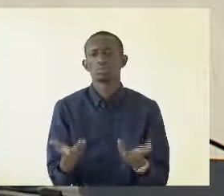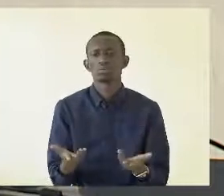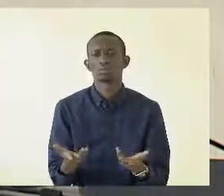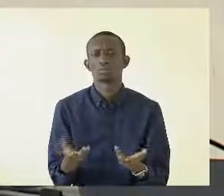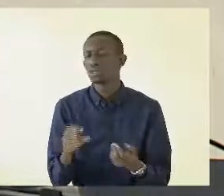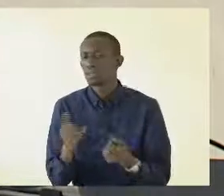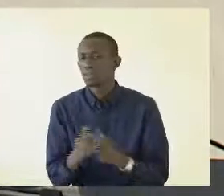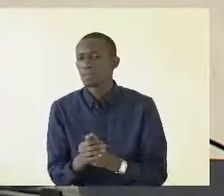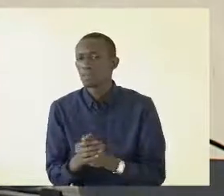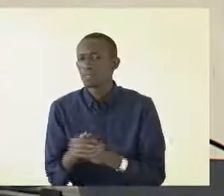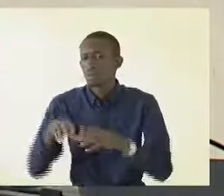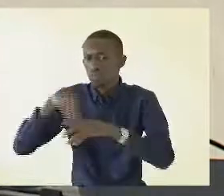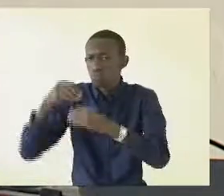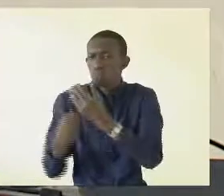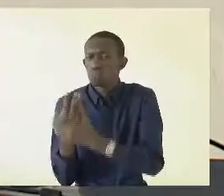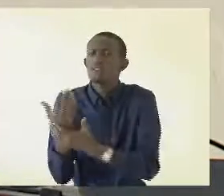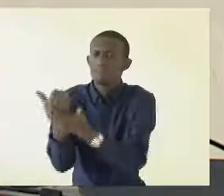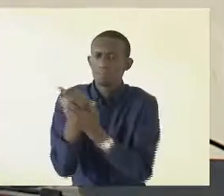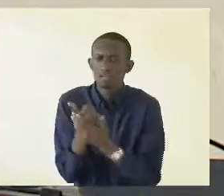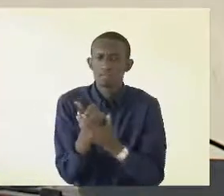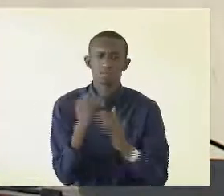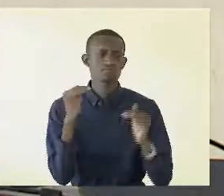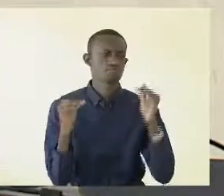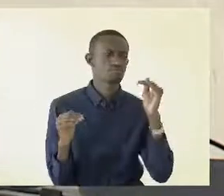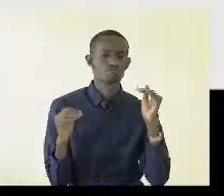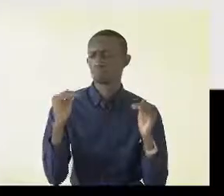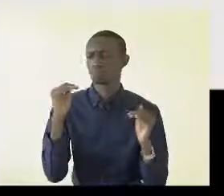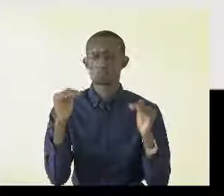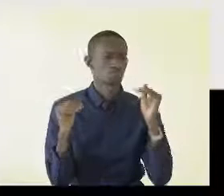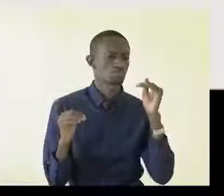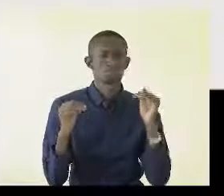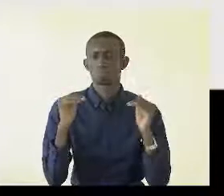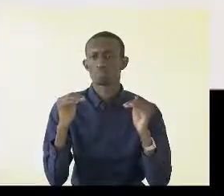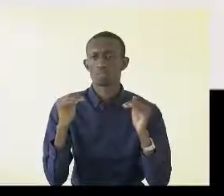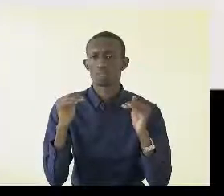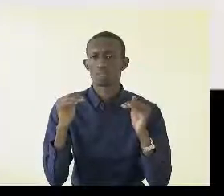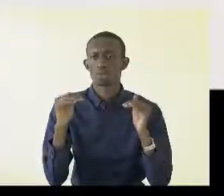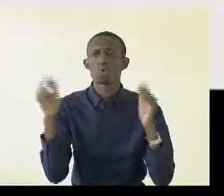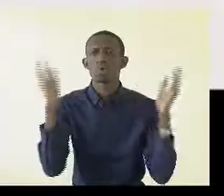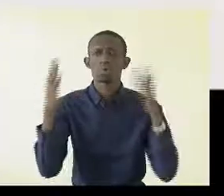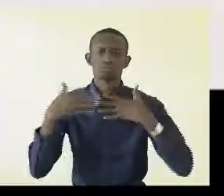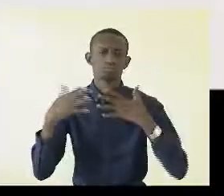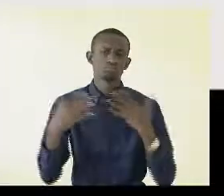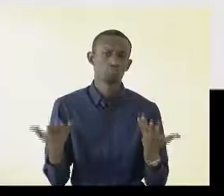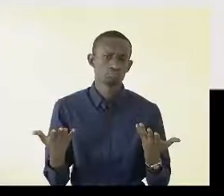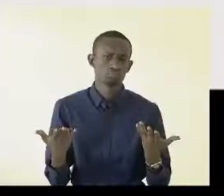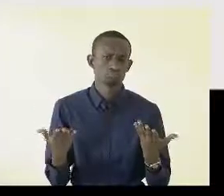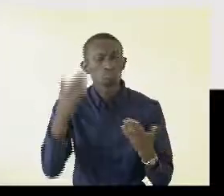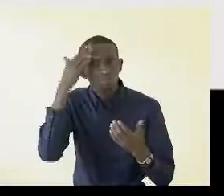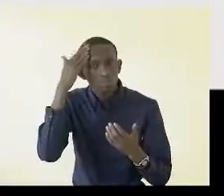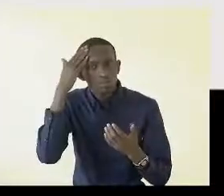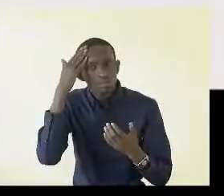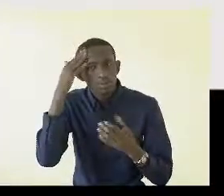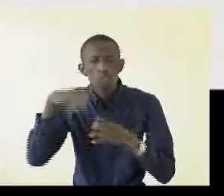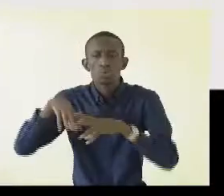maintain balance of gases in the atmosphere. Do you understand this? Remember, plants absorb